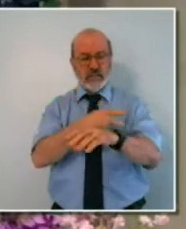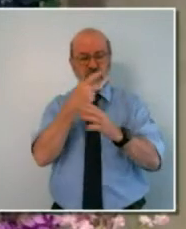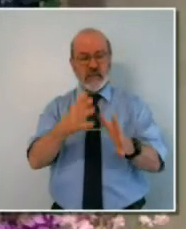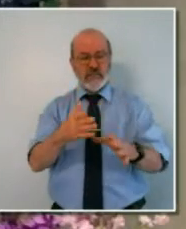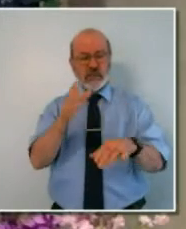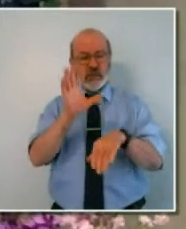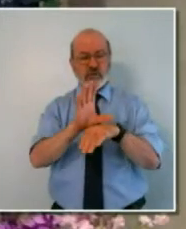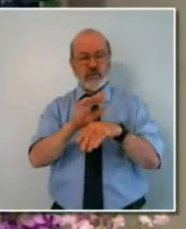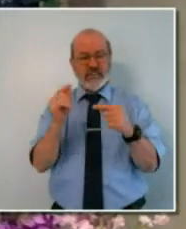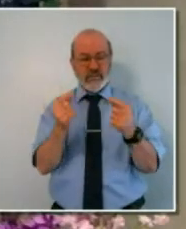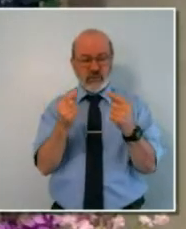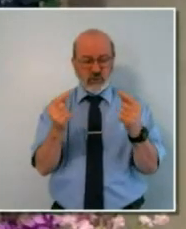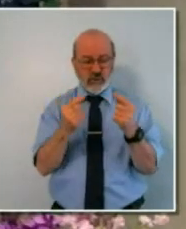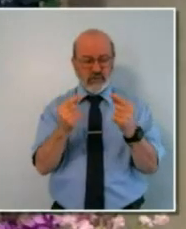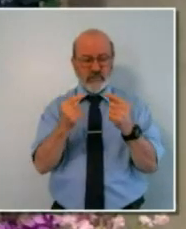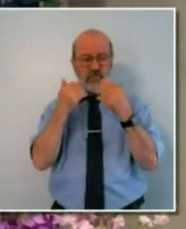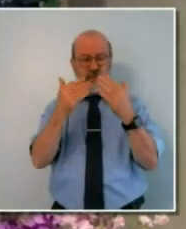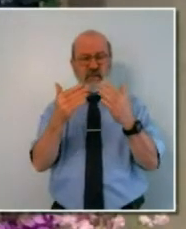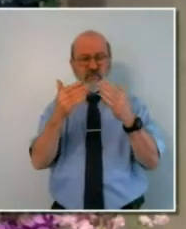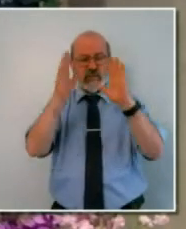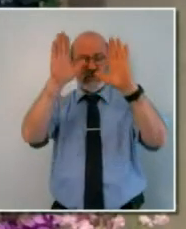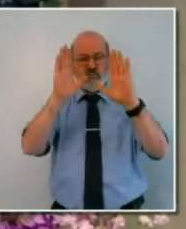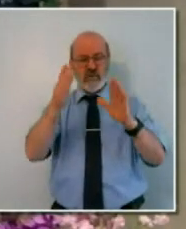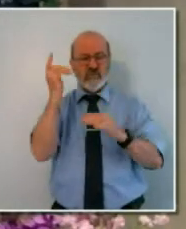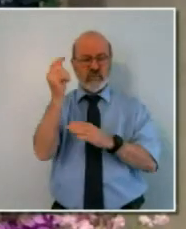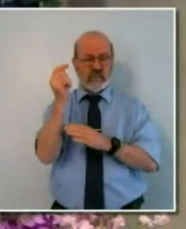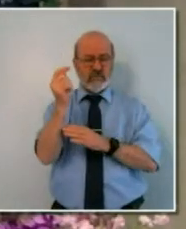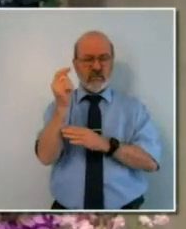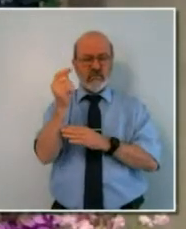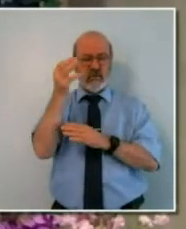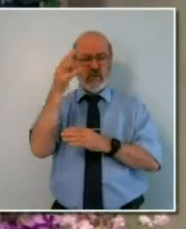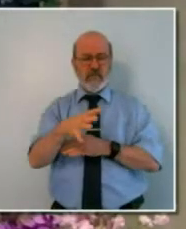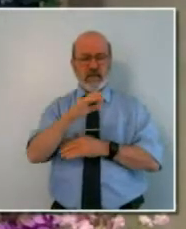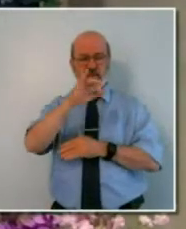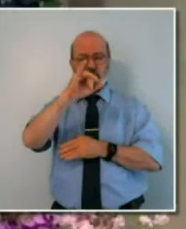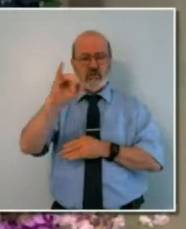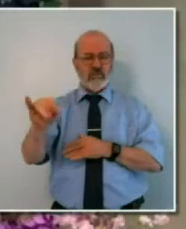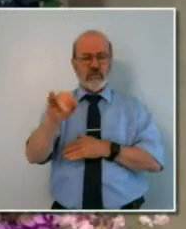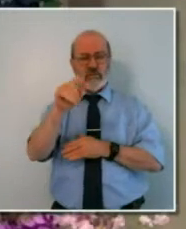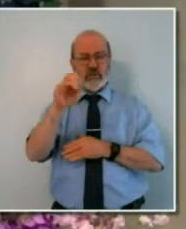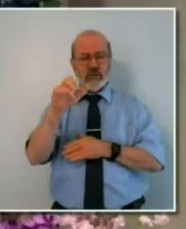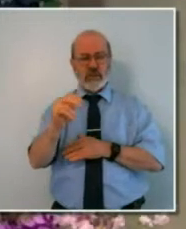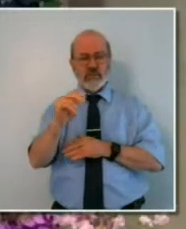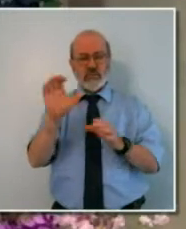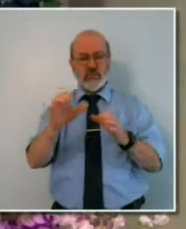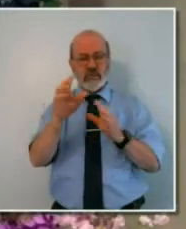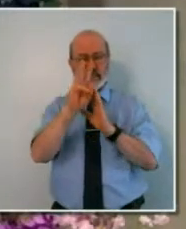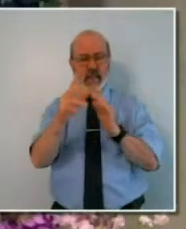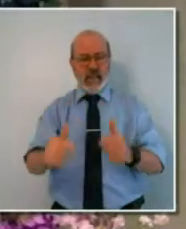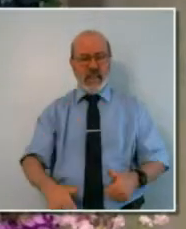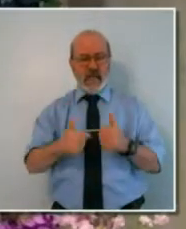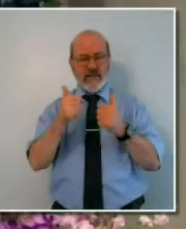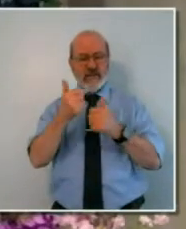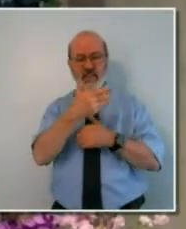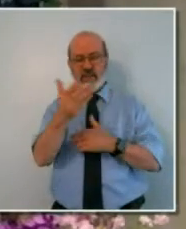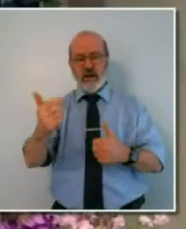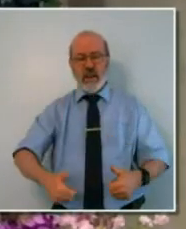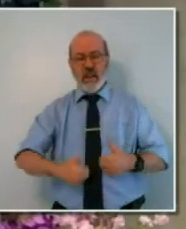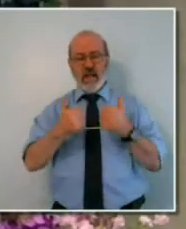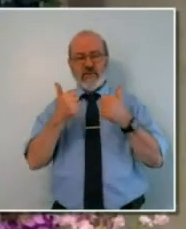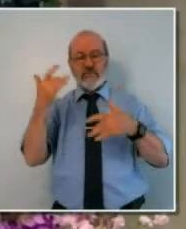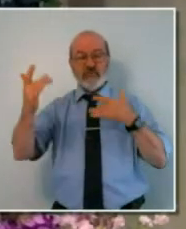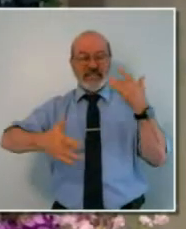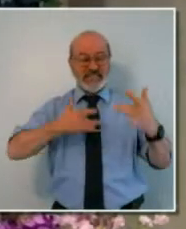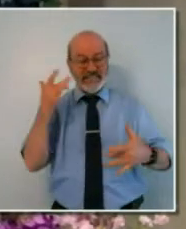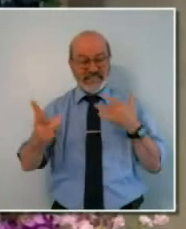was hurting. And we thank you for this wonderful testimony from Pastor Jason of what you're doing in his life and in their lives. And we're excited